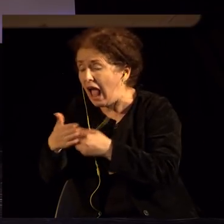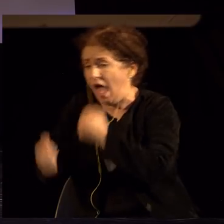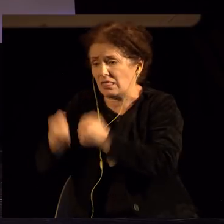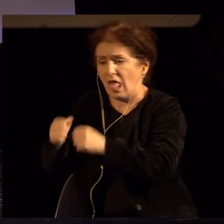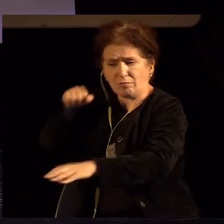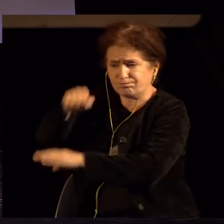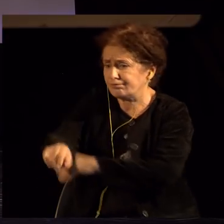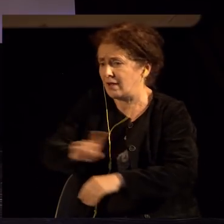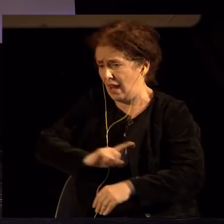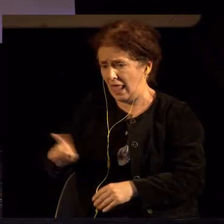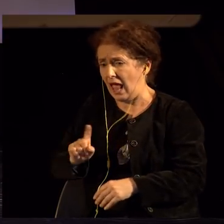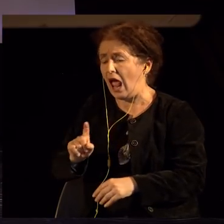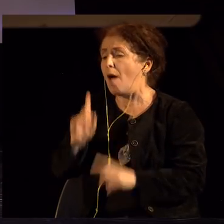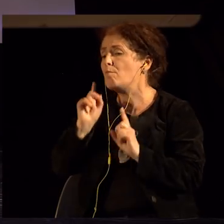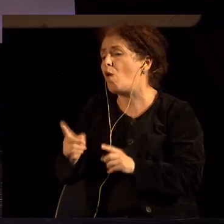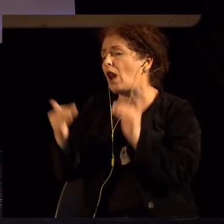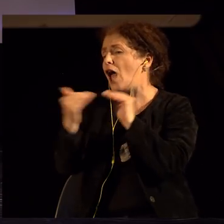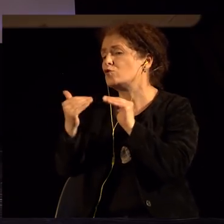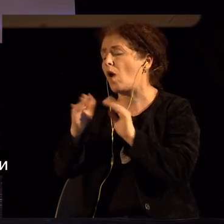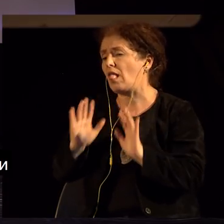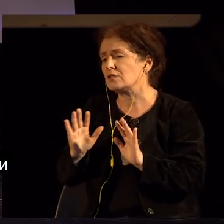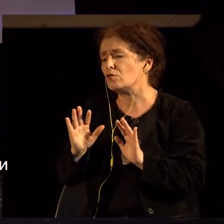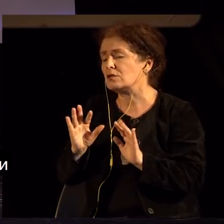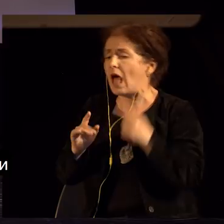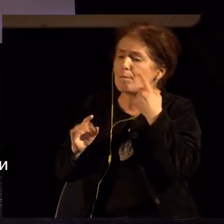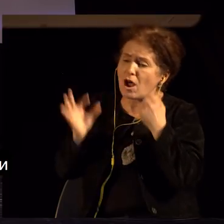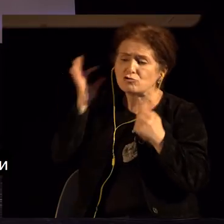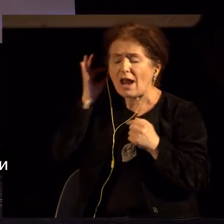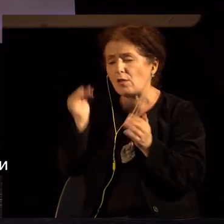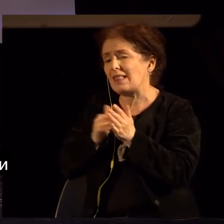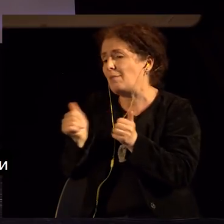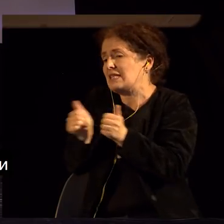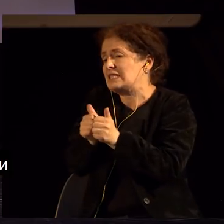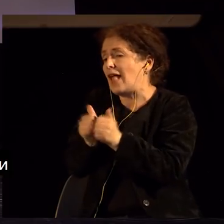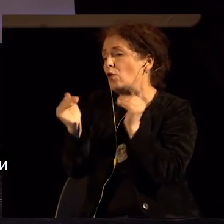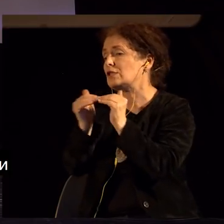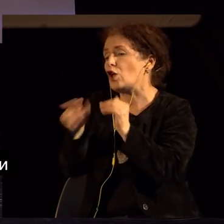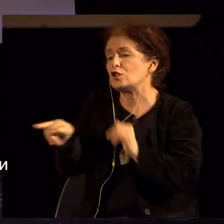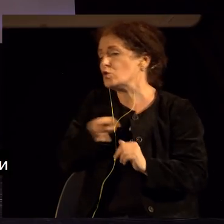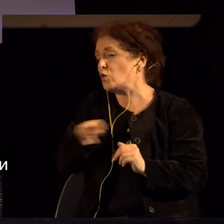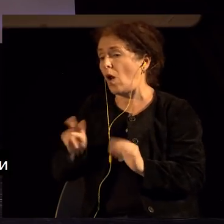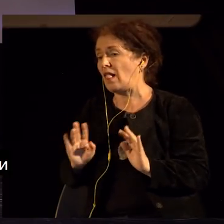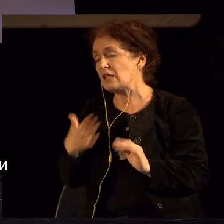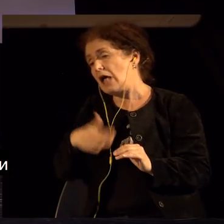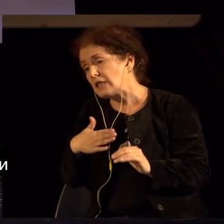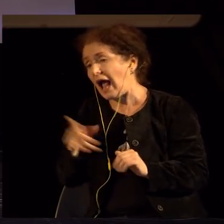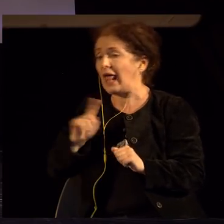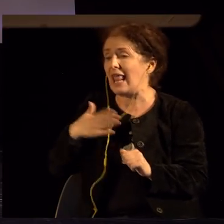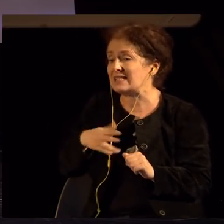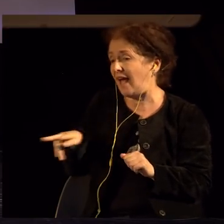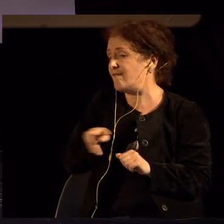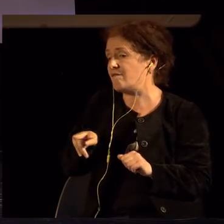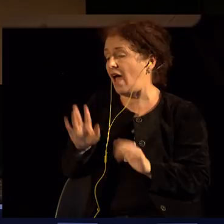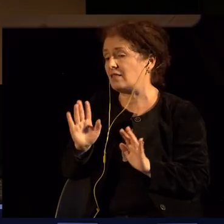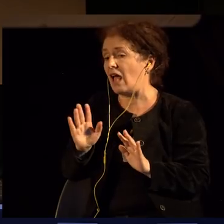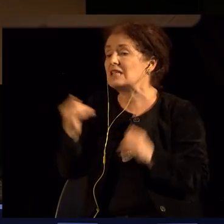Usually, then it's business as usual, meaning unequal sexual activities where the man